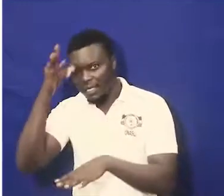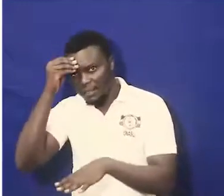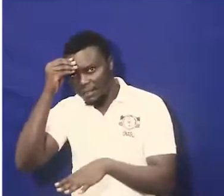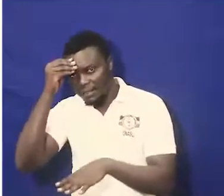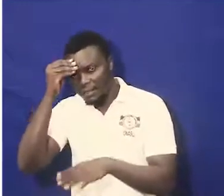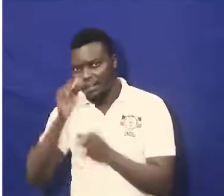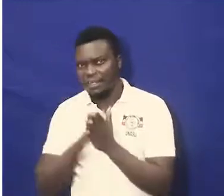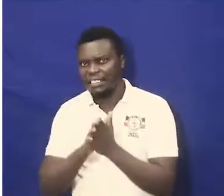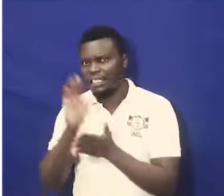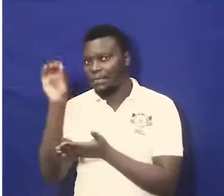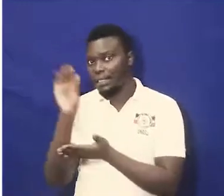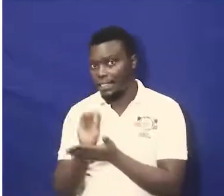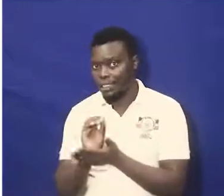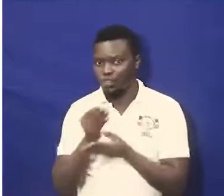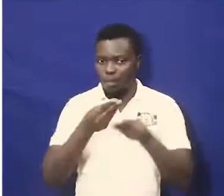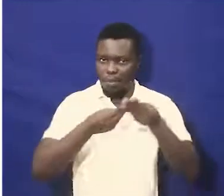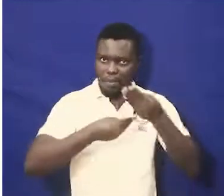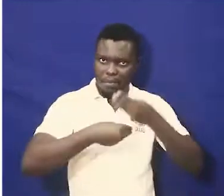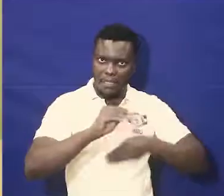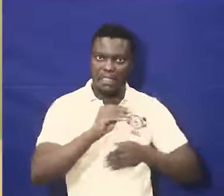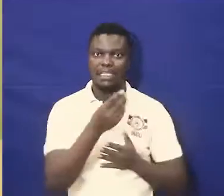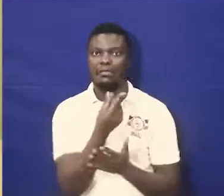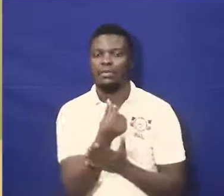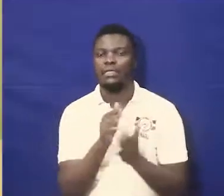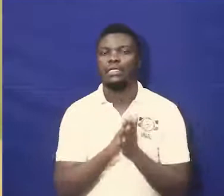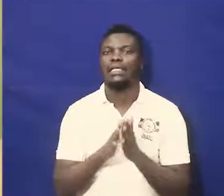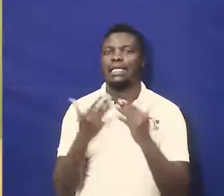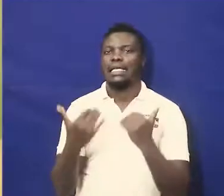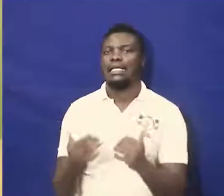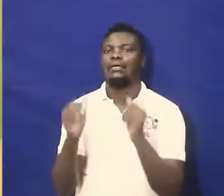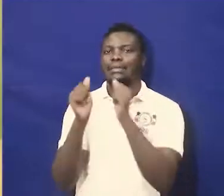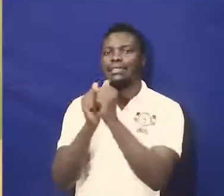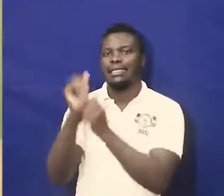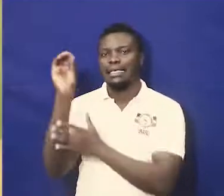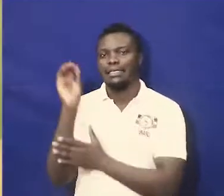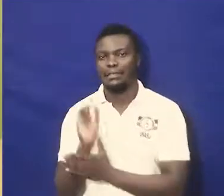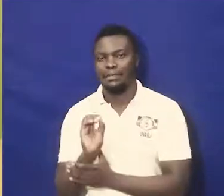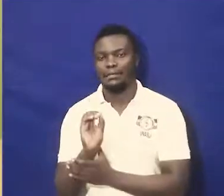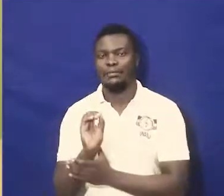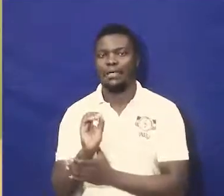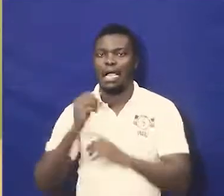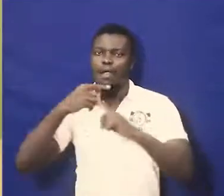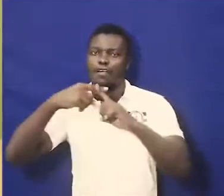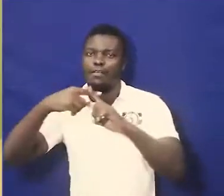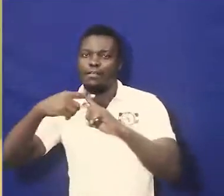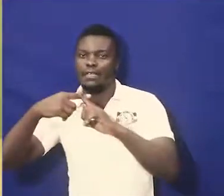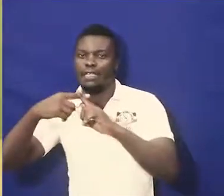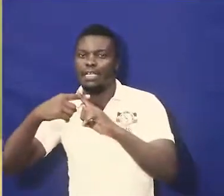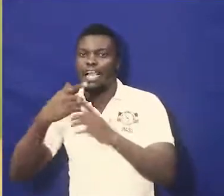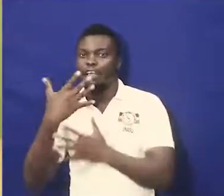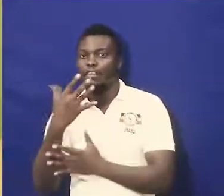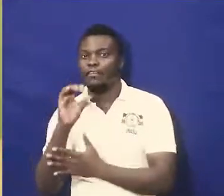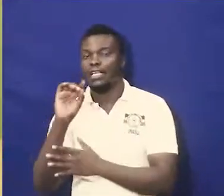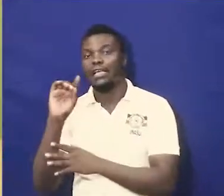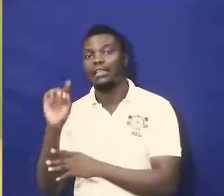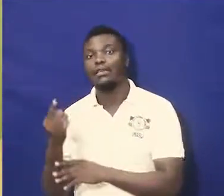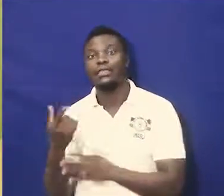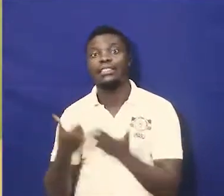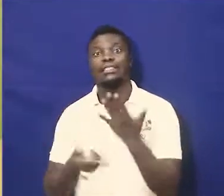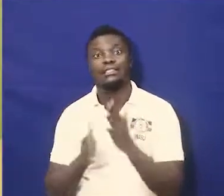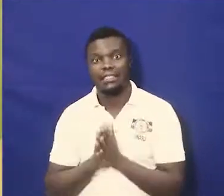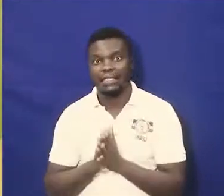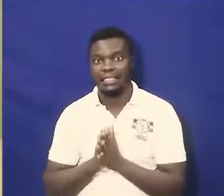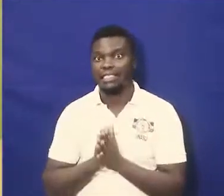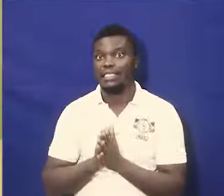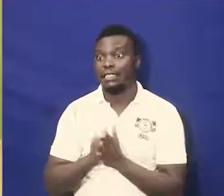the selling price. So 10% of 50,000 is the discount